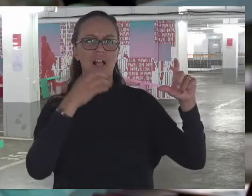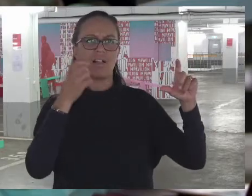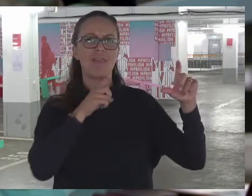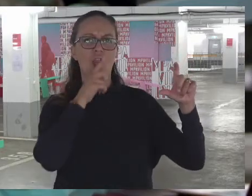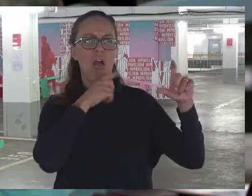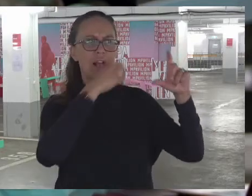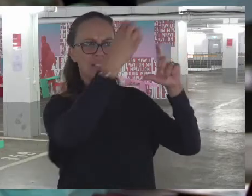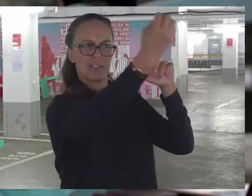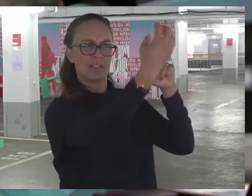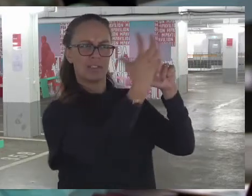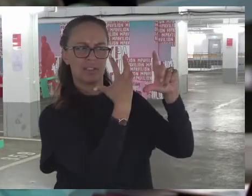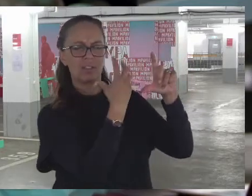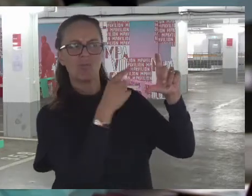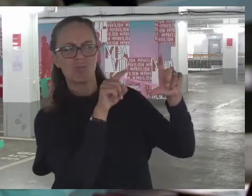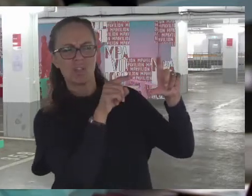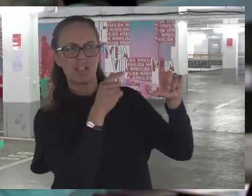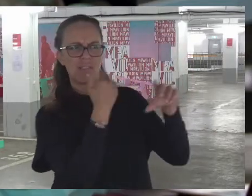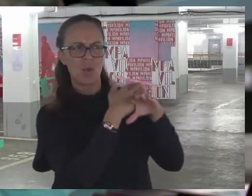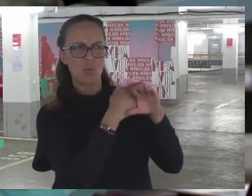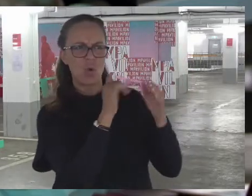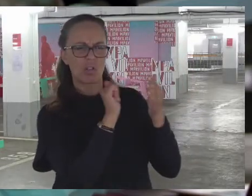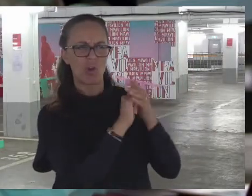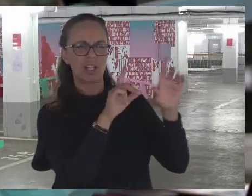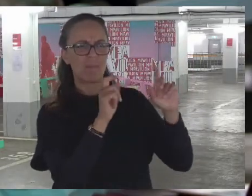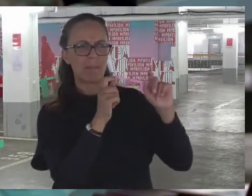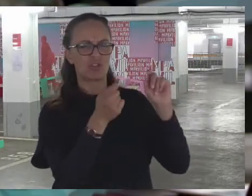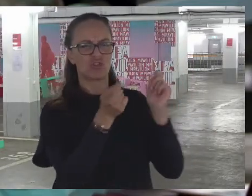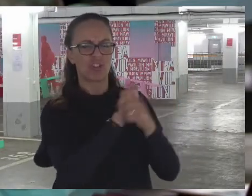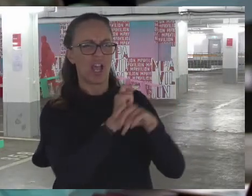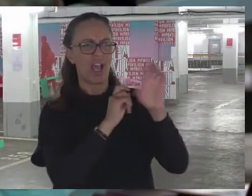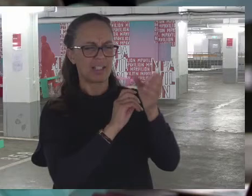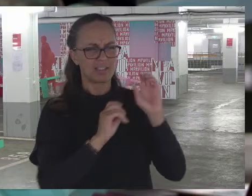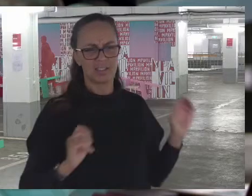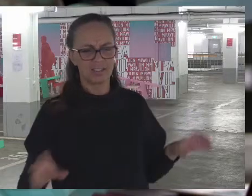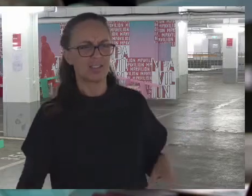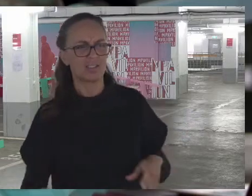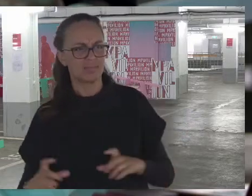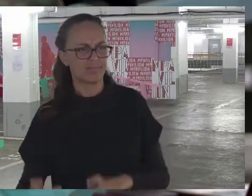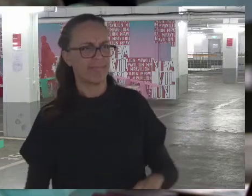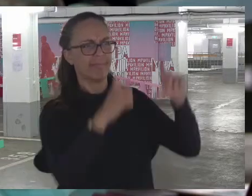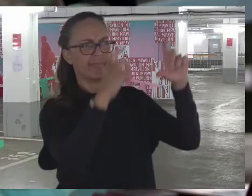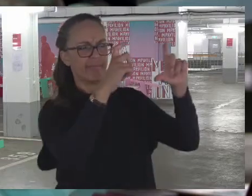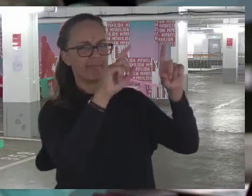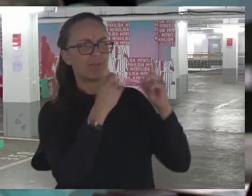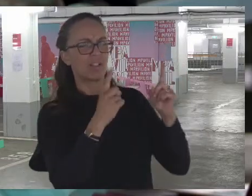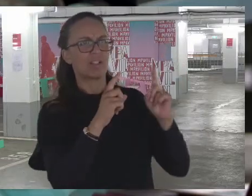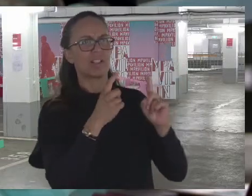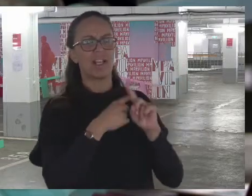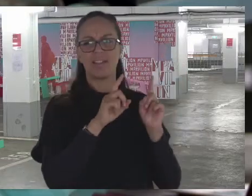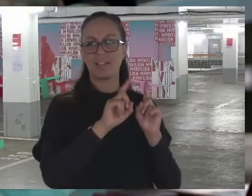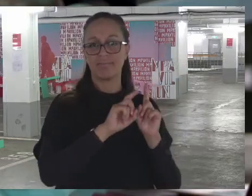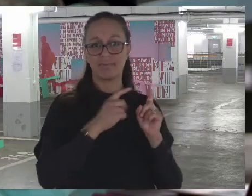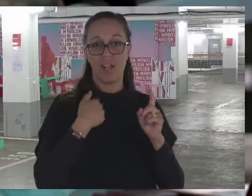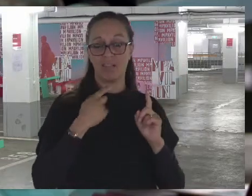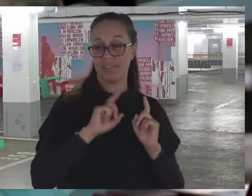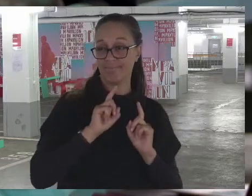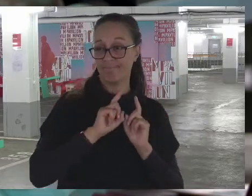work and researching the materials and going to the sign company and getting samples and